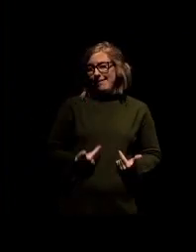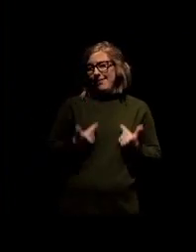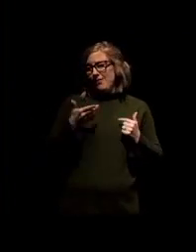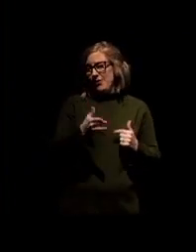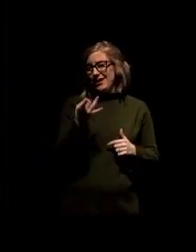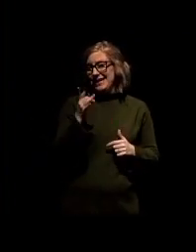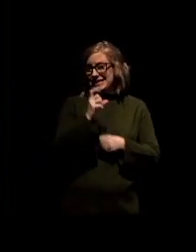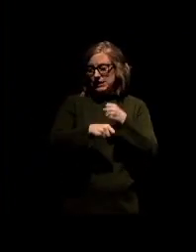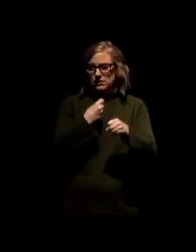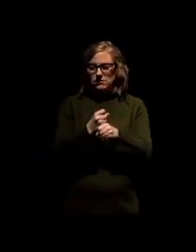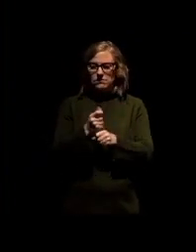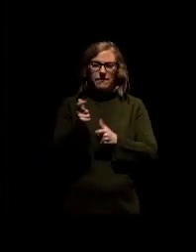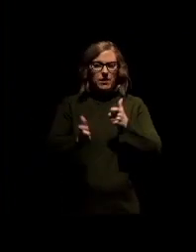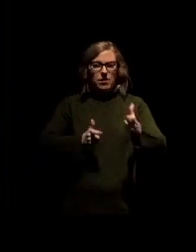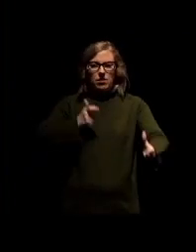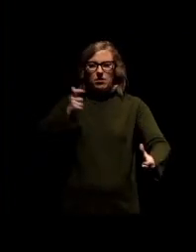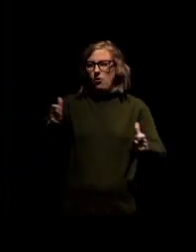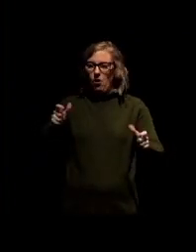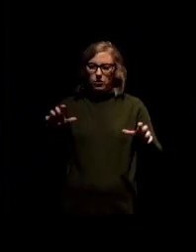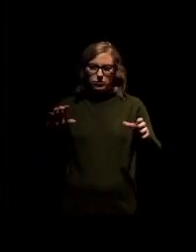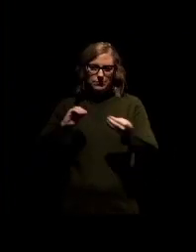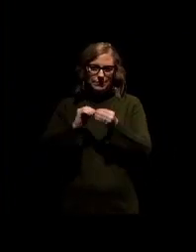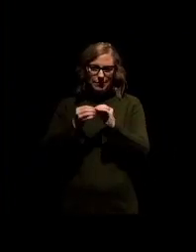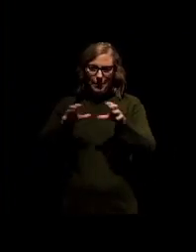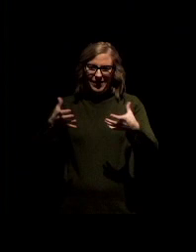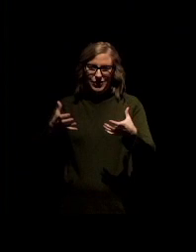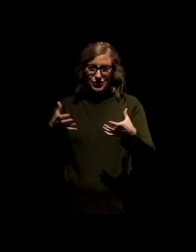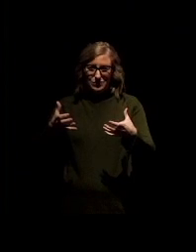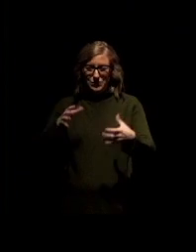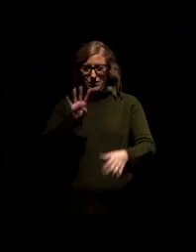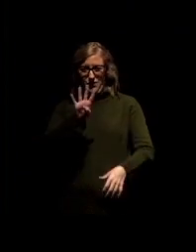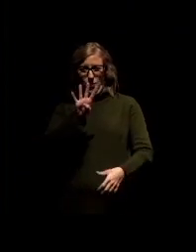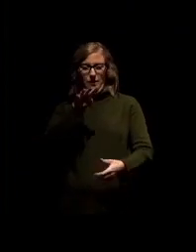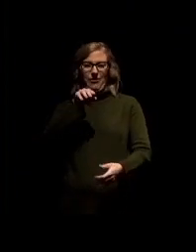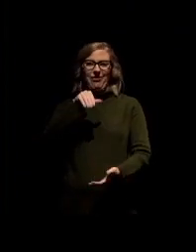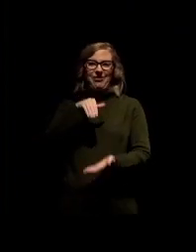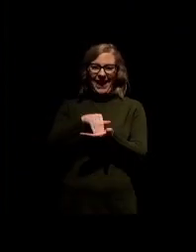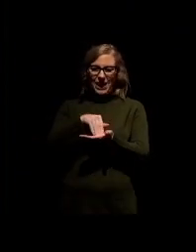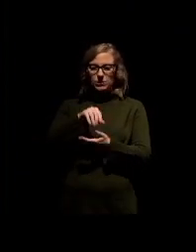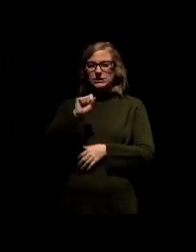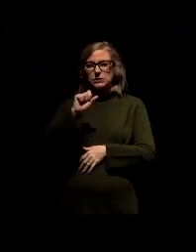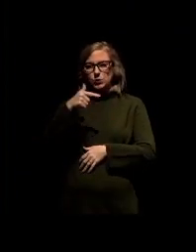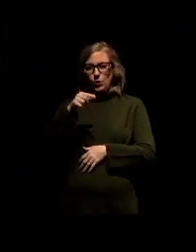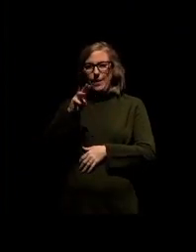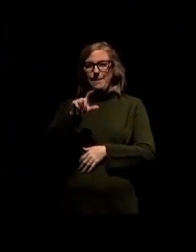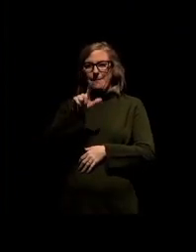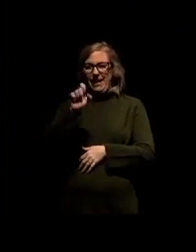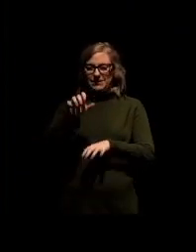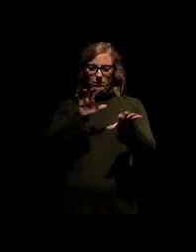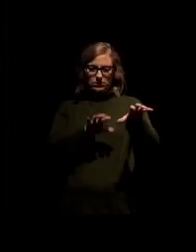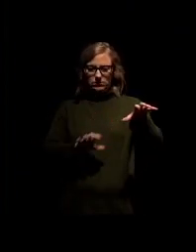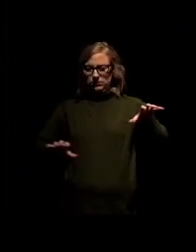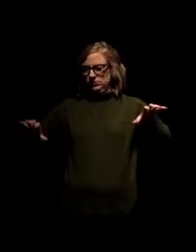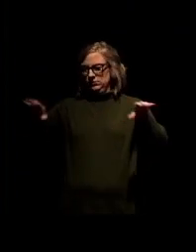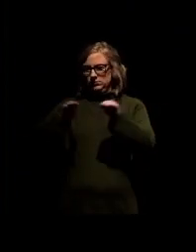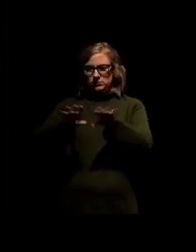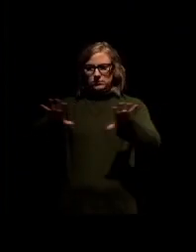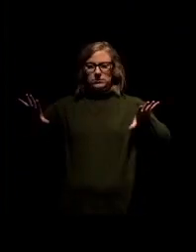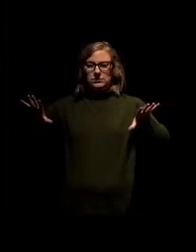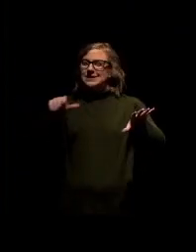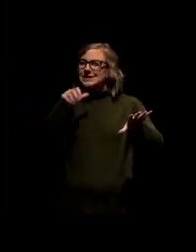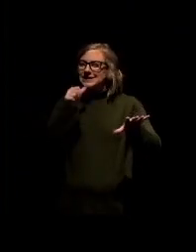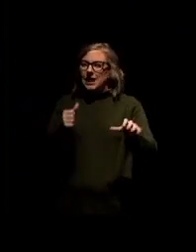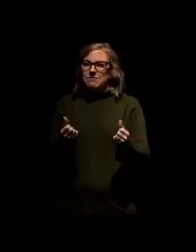have a very large population, but over 4,000 square miles, they're kind of dispersed all over the place. So they don't have like a lot of